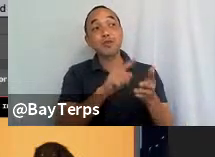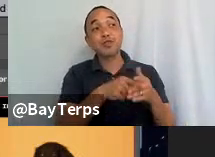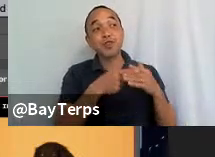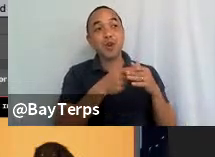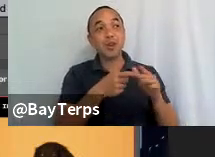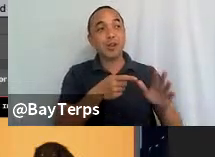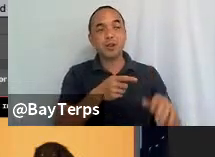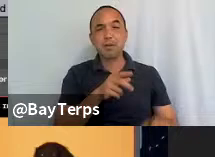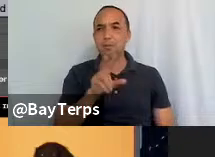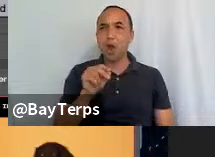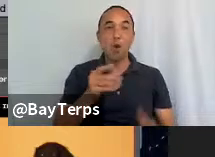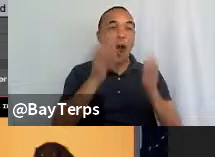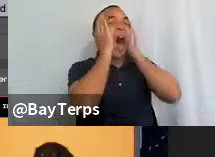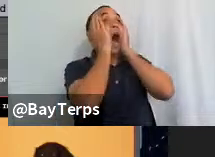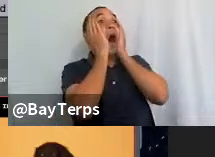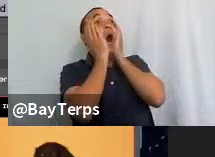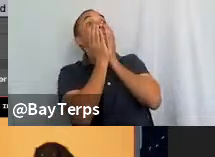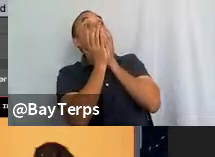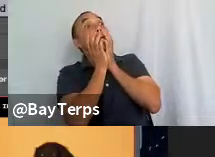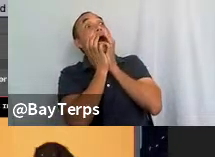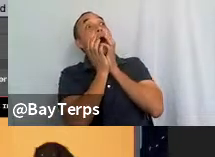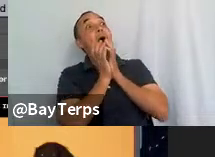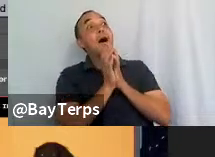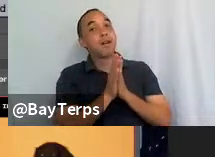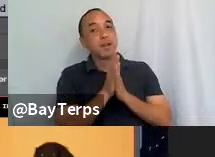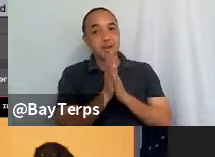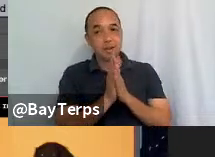my God.